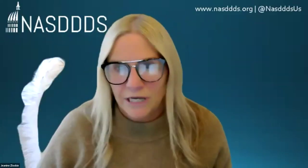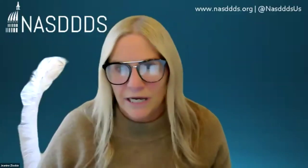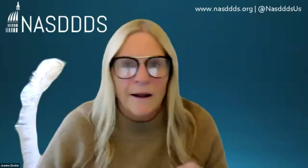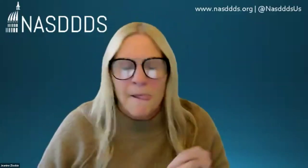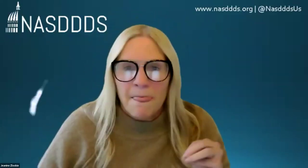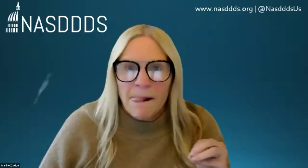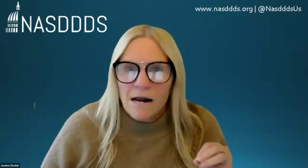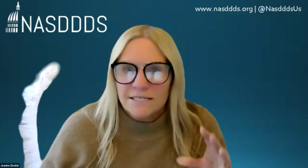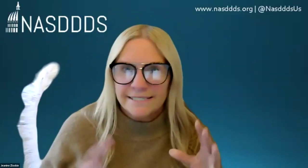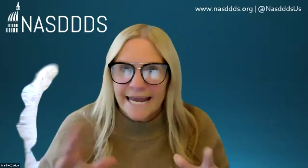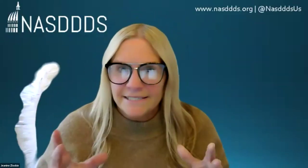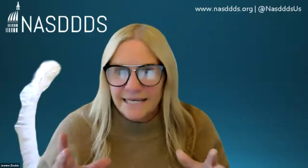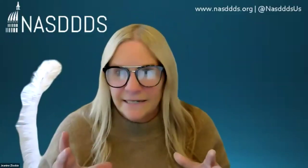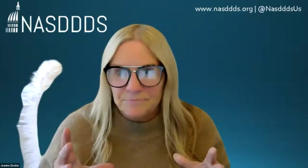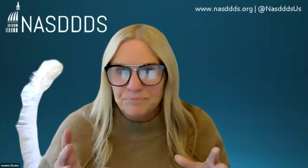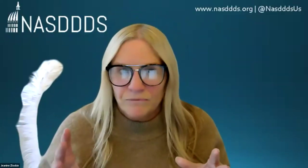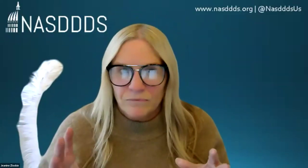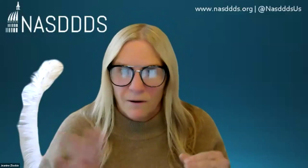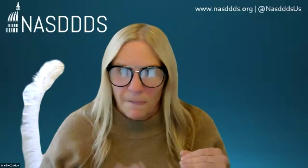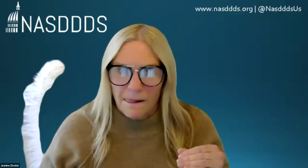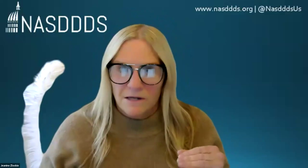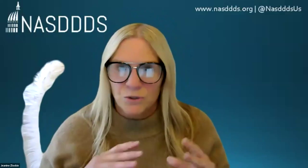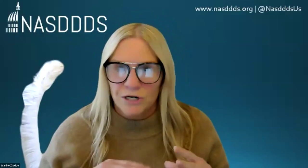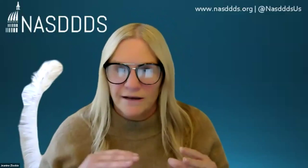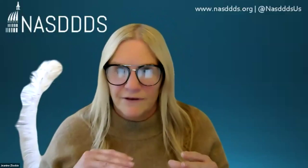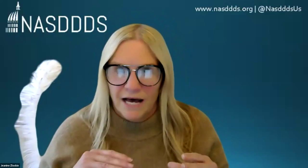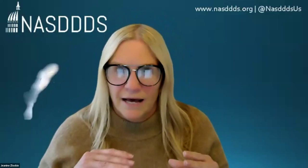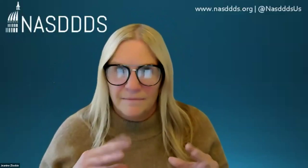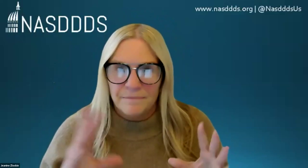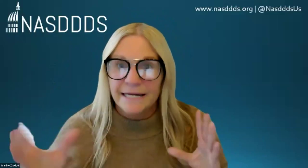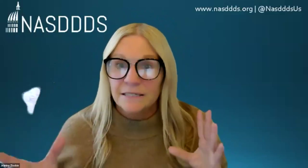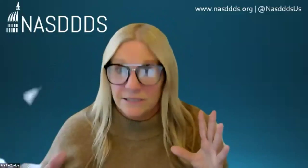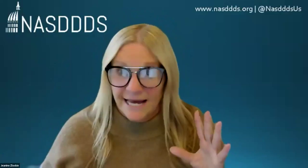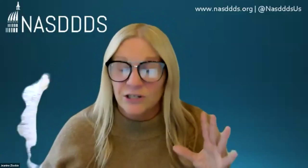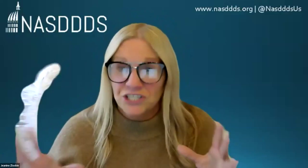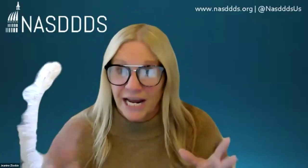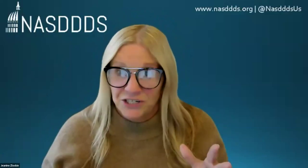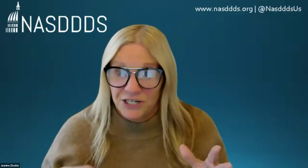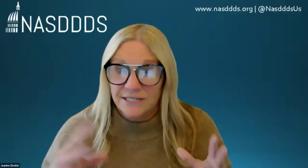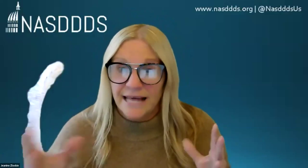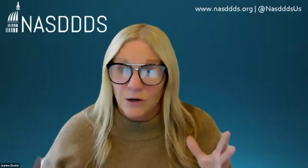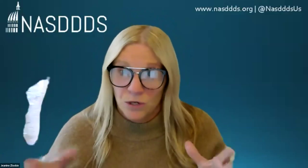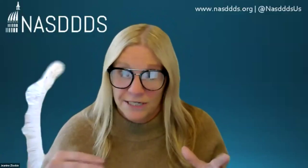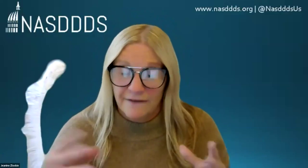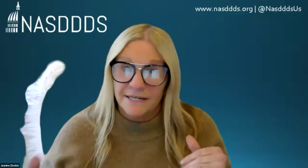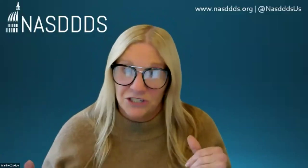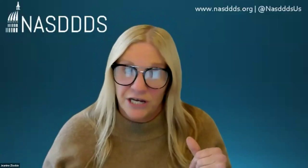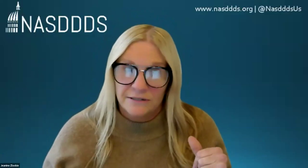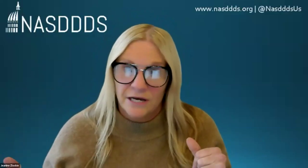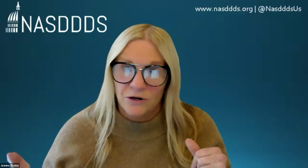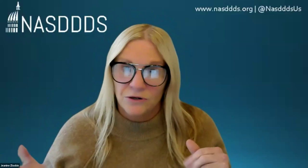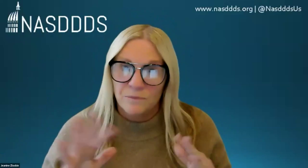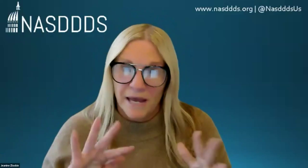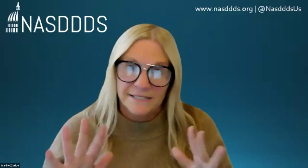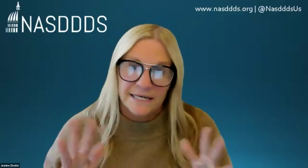I noted, states can sort of make subtle changes to that core